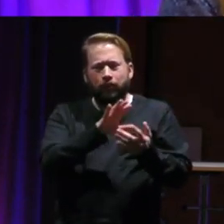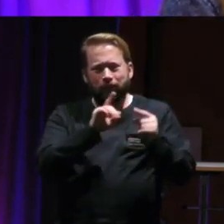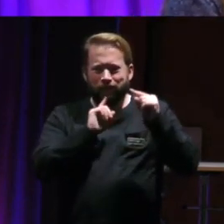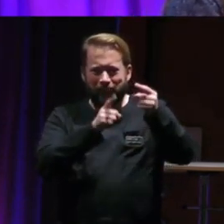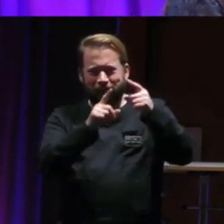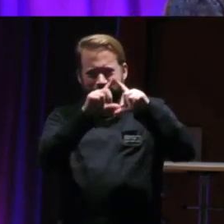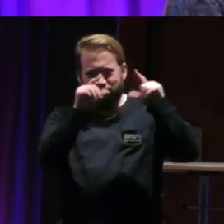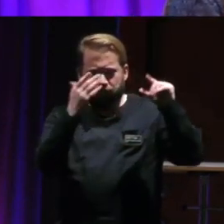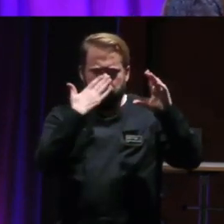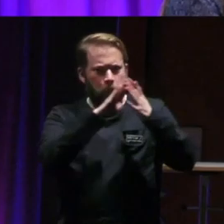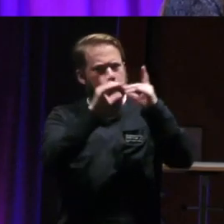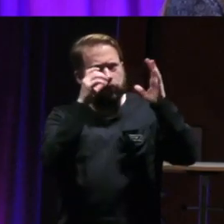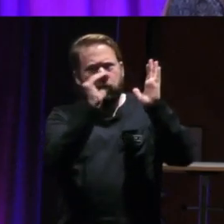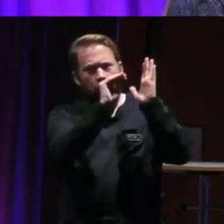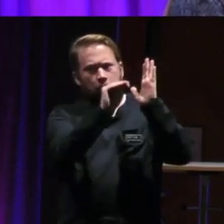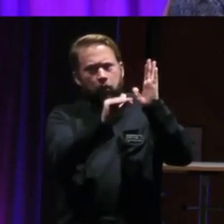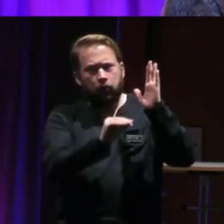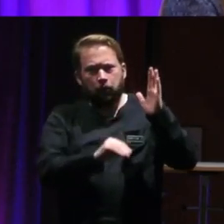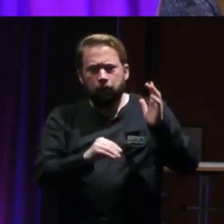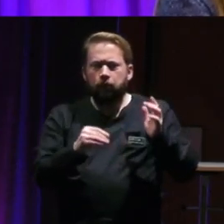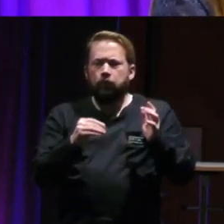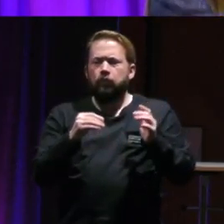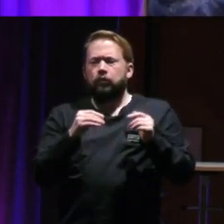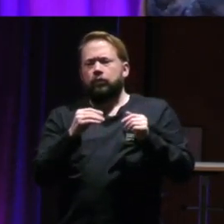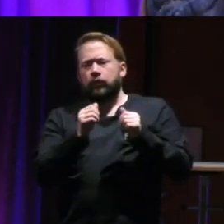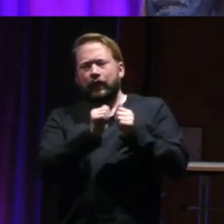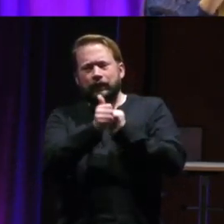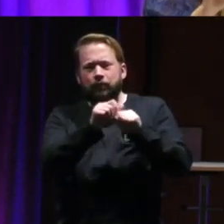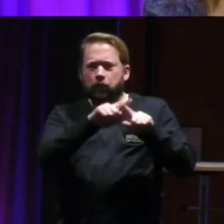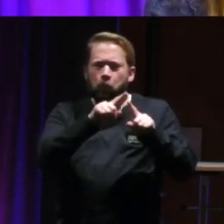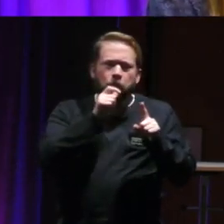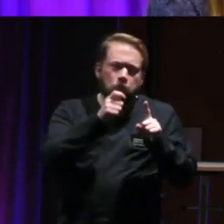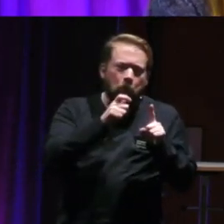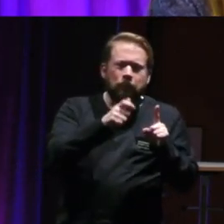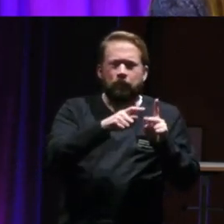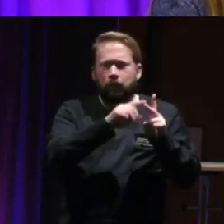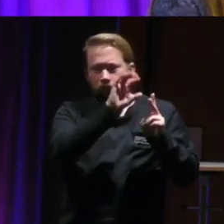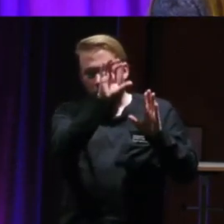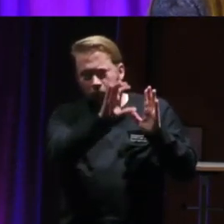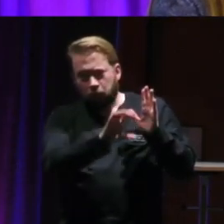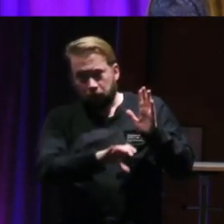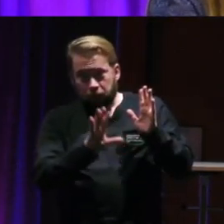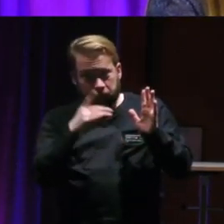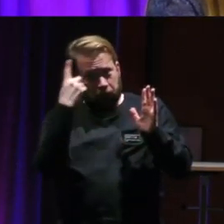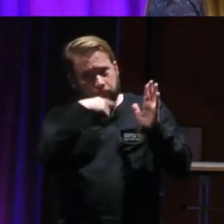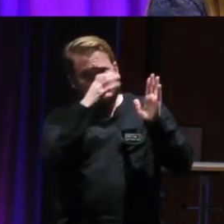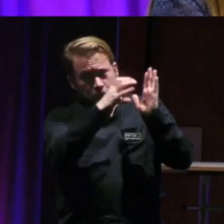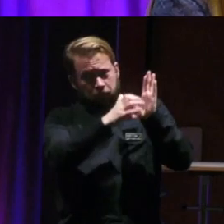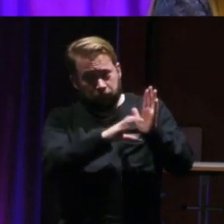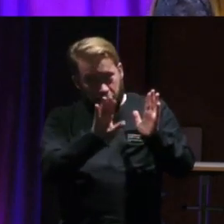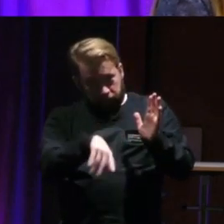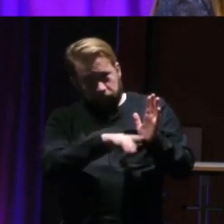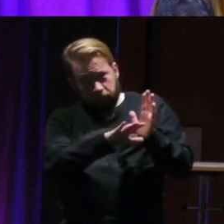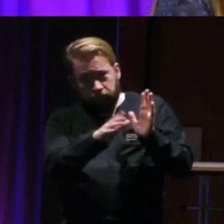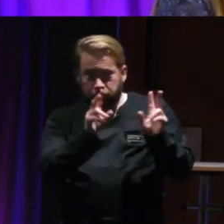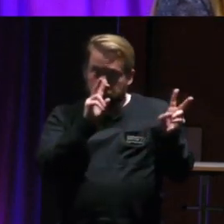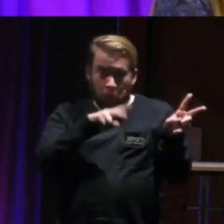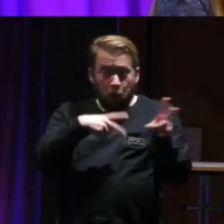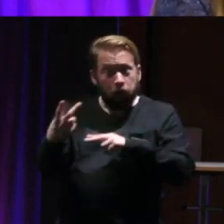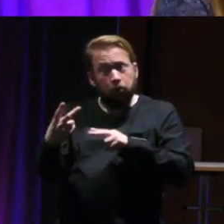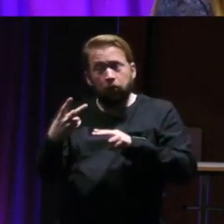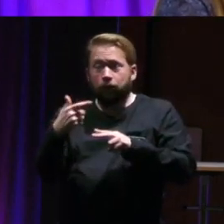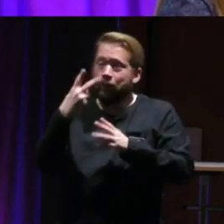journalists, NGOs, probably you've been on the face of those pictures as well. Is that common that it happens